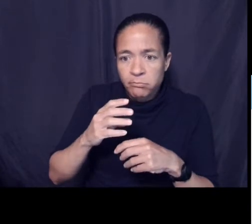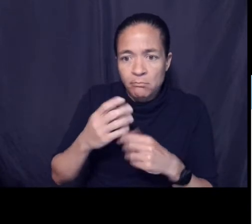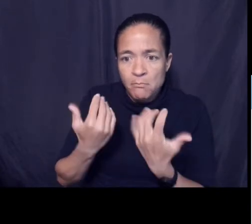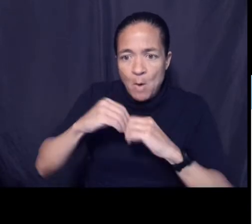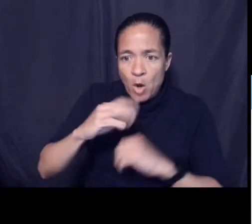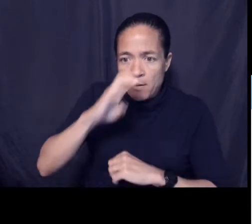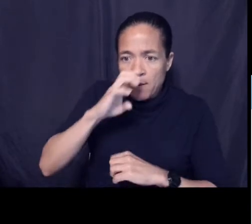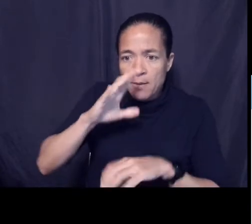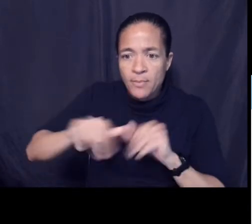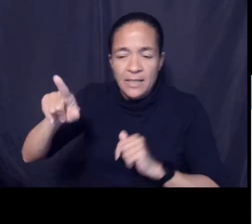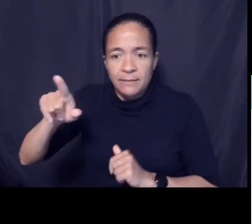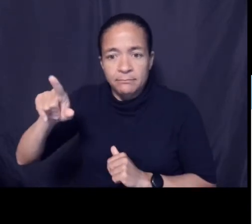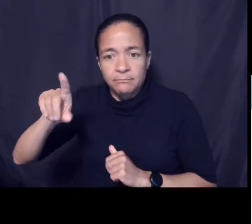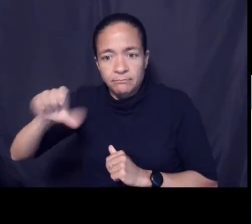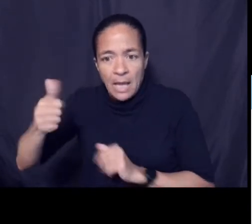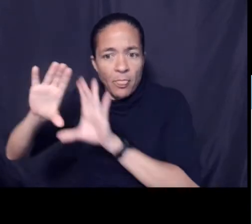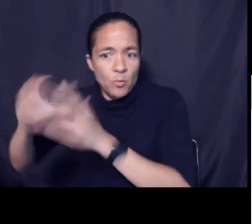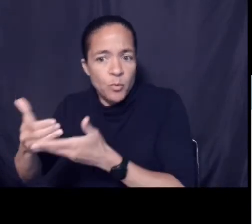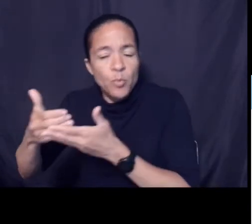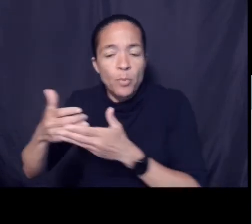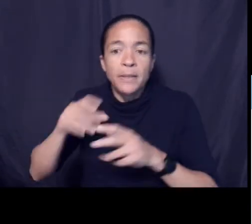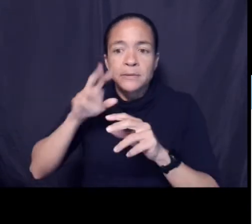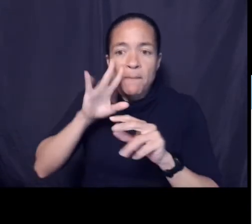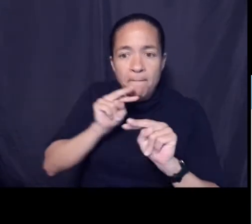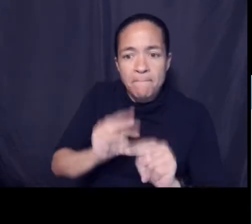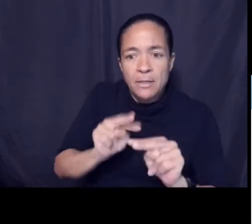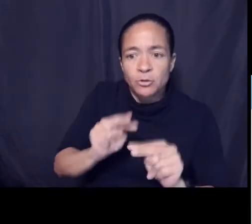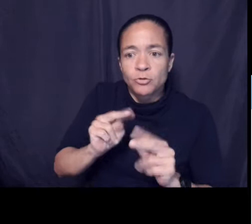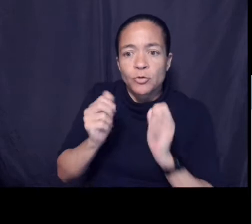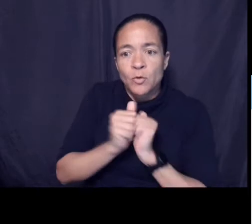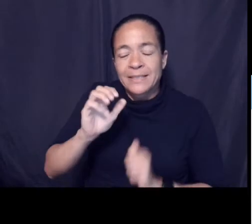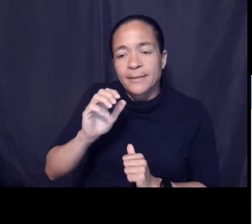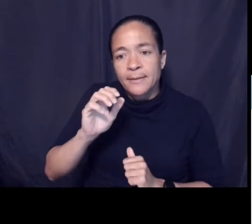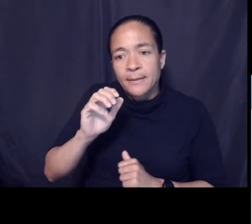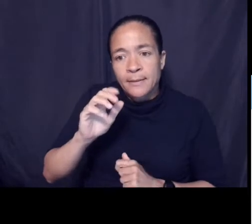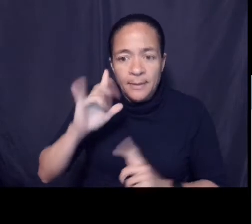JCIH to monitor hearing in children with congenital CMV.